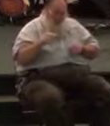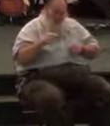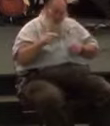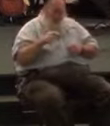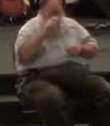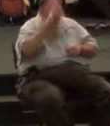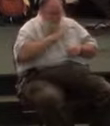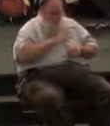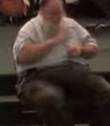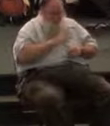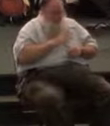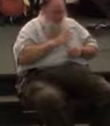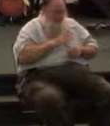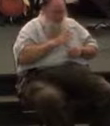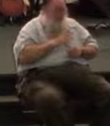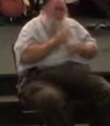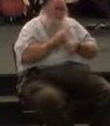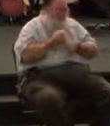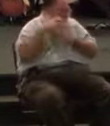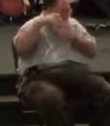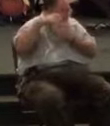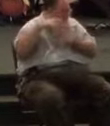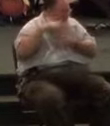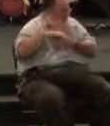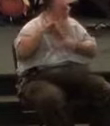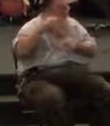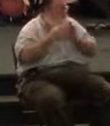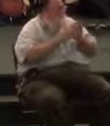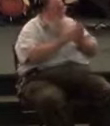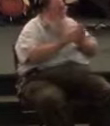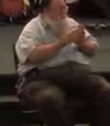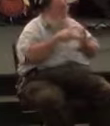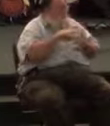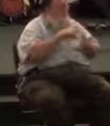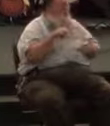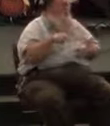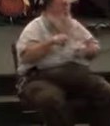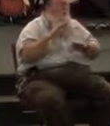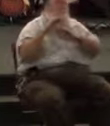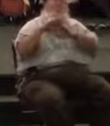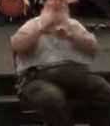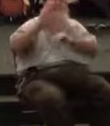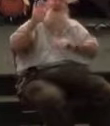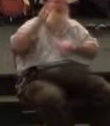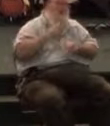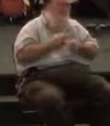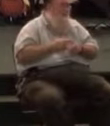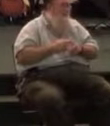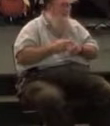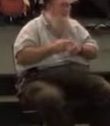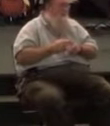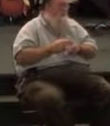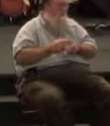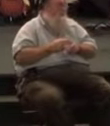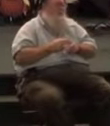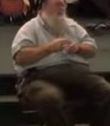who raised havoc in Jerusalem among those who call on this name? And hasn't he